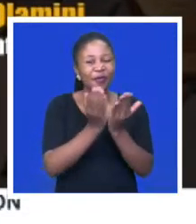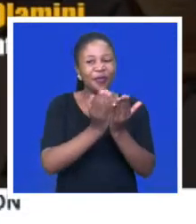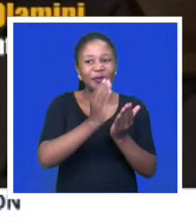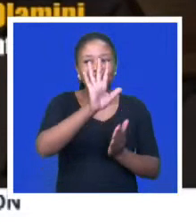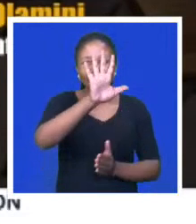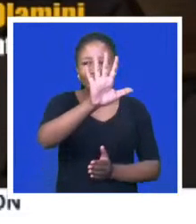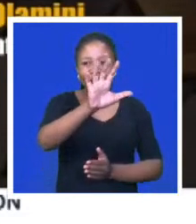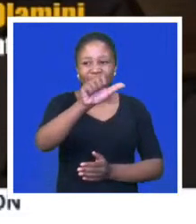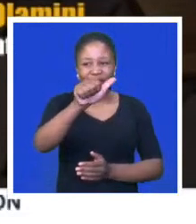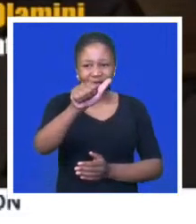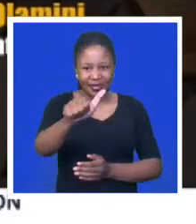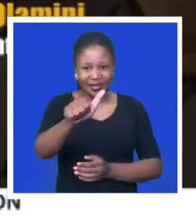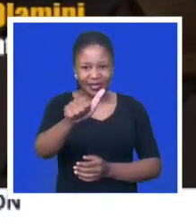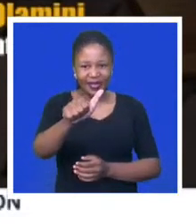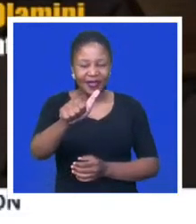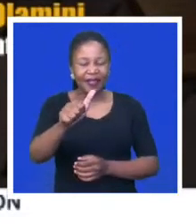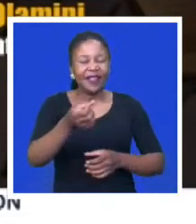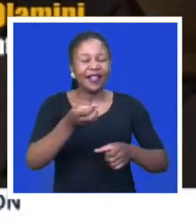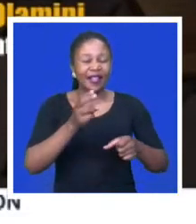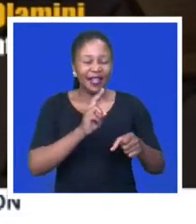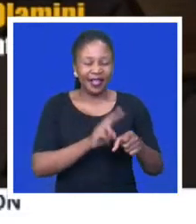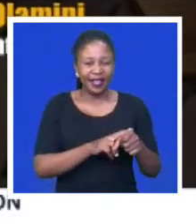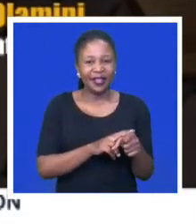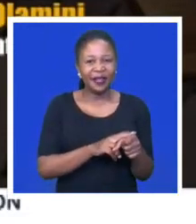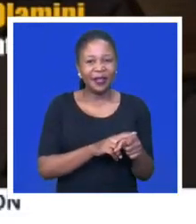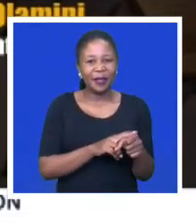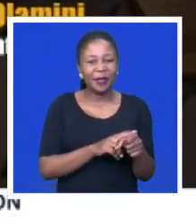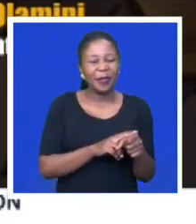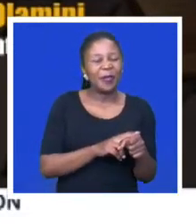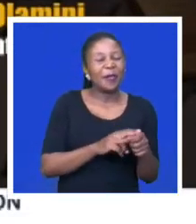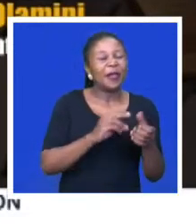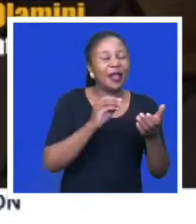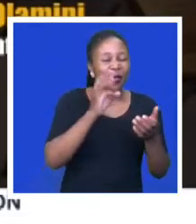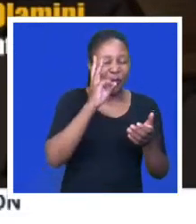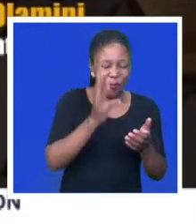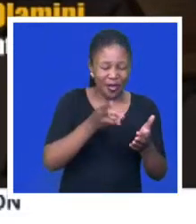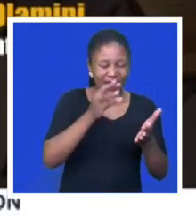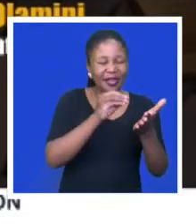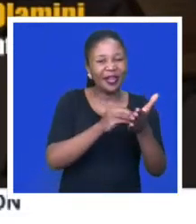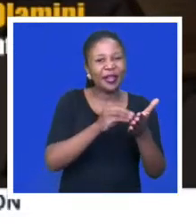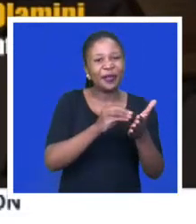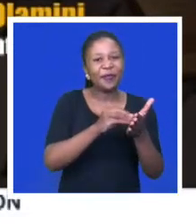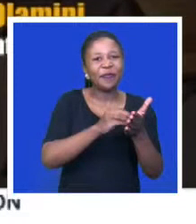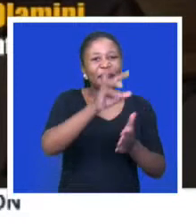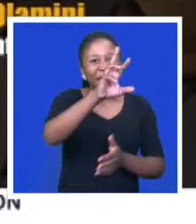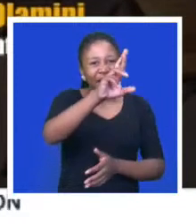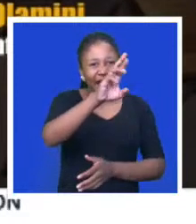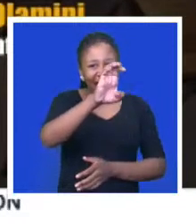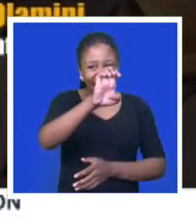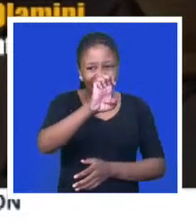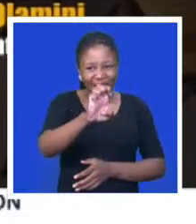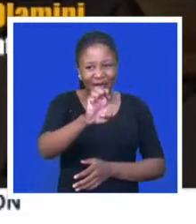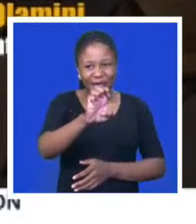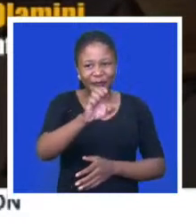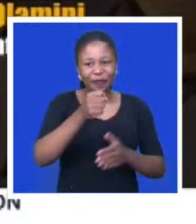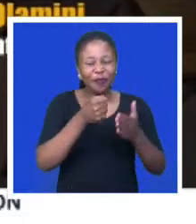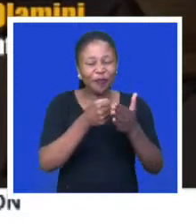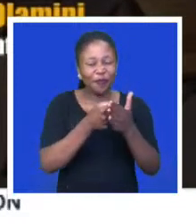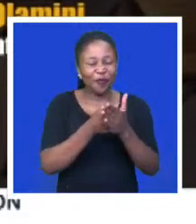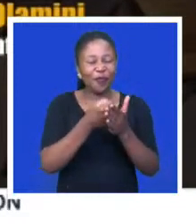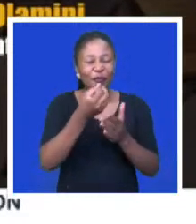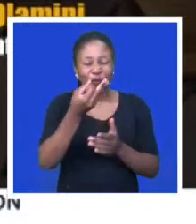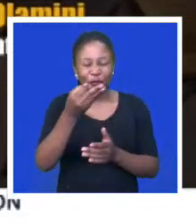5 and 6. From 3:30 p.m. until 4 p.m., we have religious education